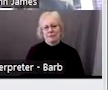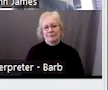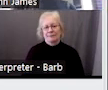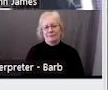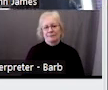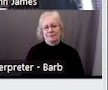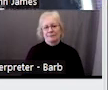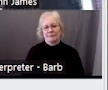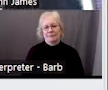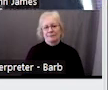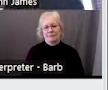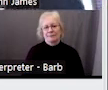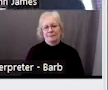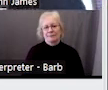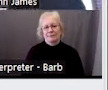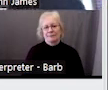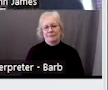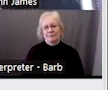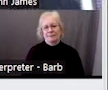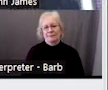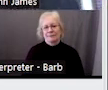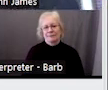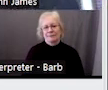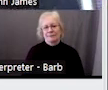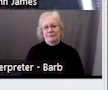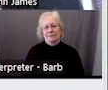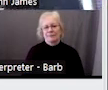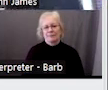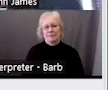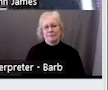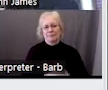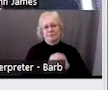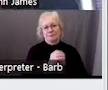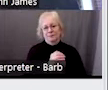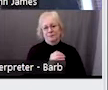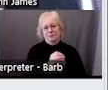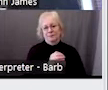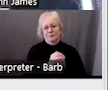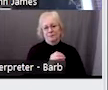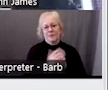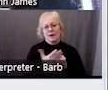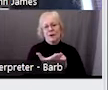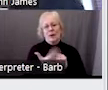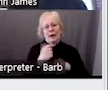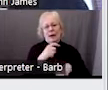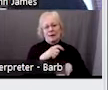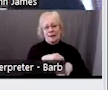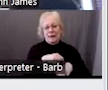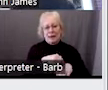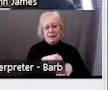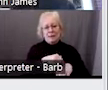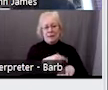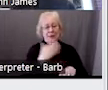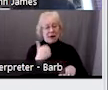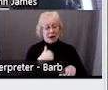the last time I worked, it was my last day, and then boom, COVID hit, and I